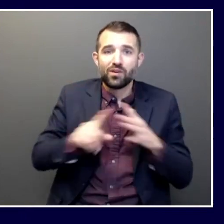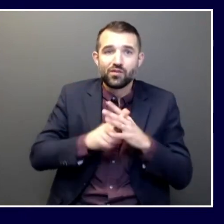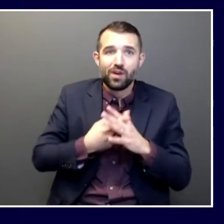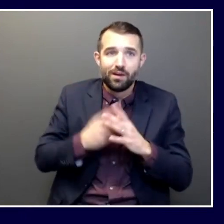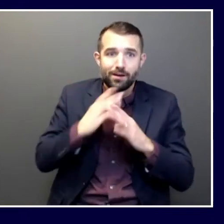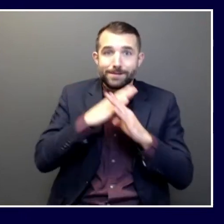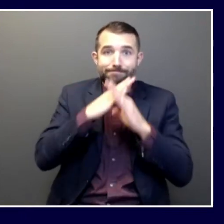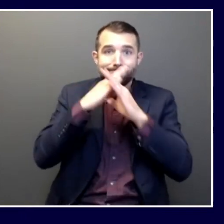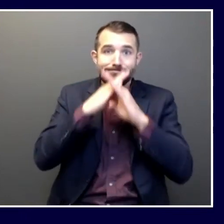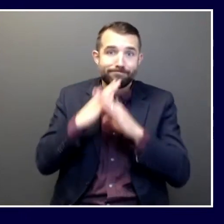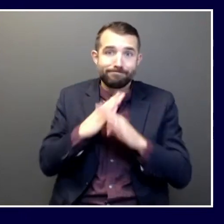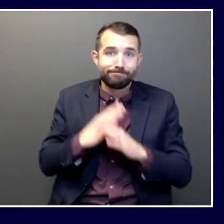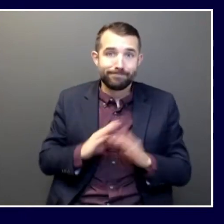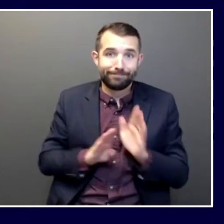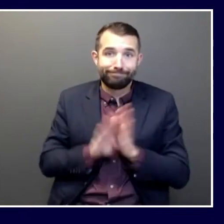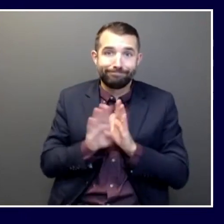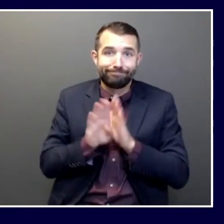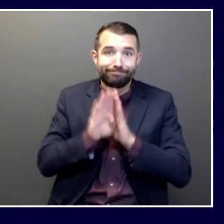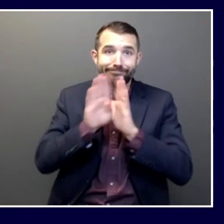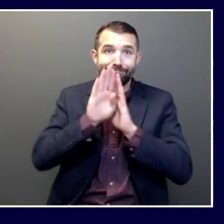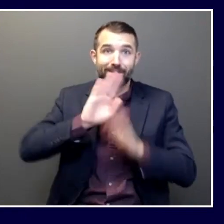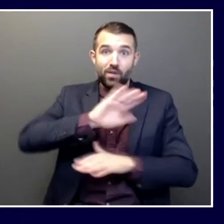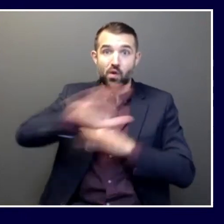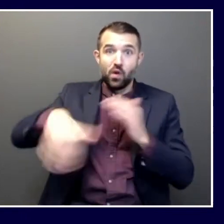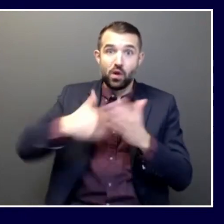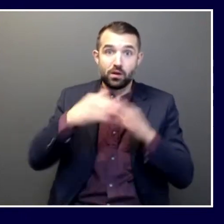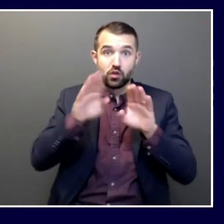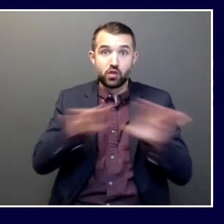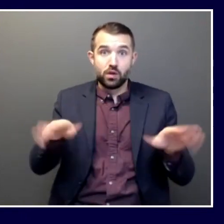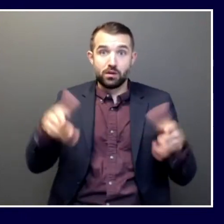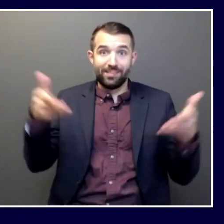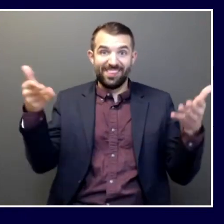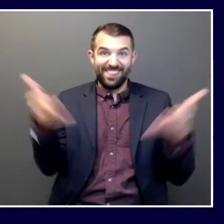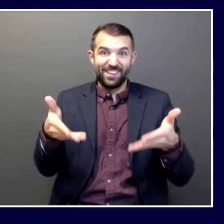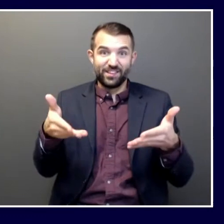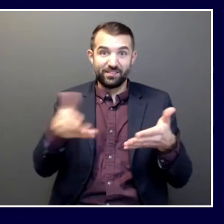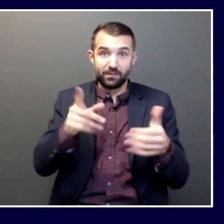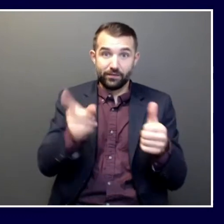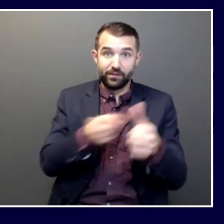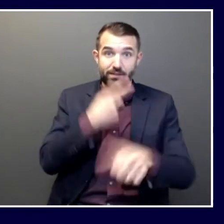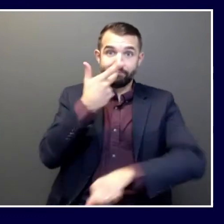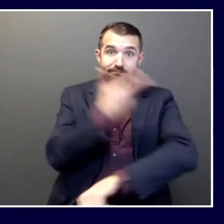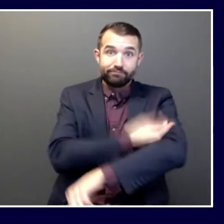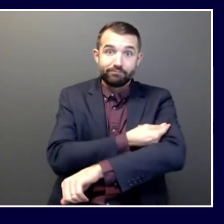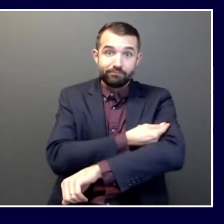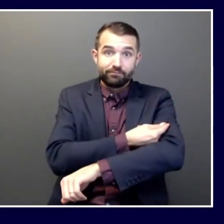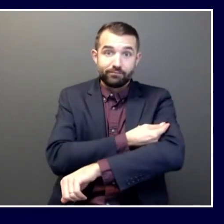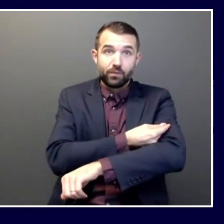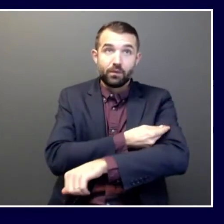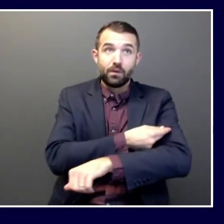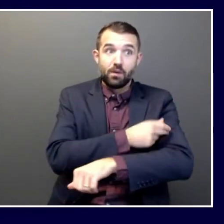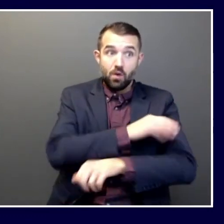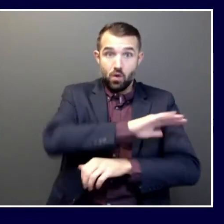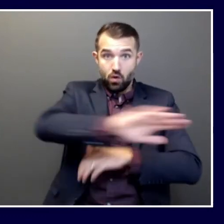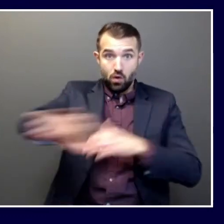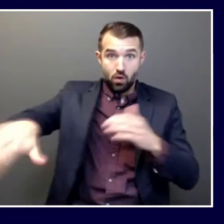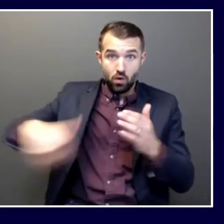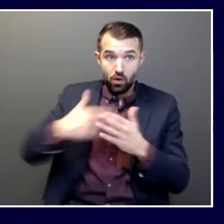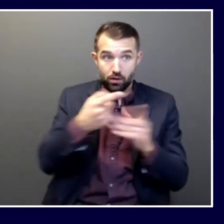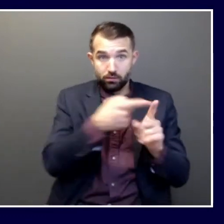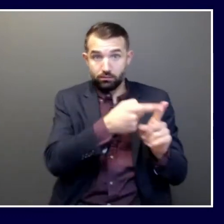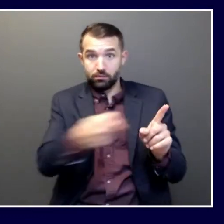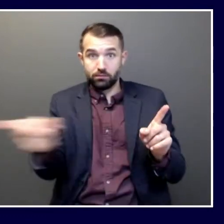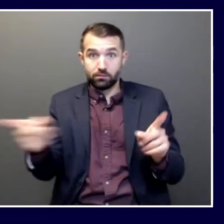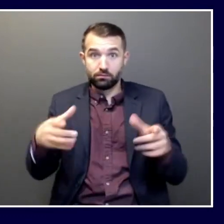household, all the kids that are going to be there for Thanksgiving have at least their first dose on board, the gathering is that much safer. How